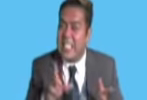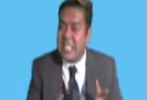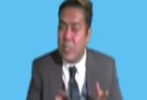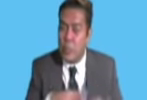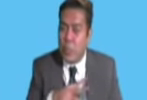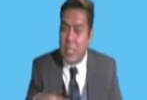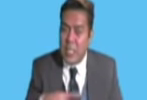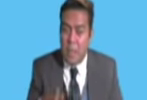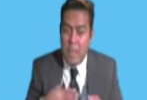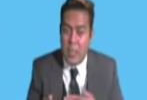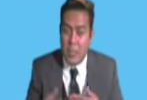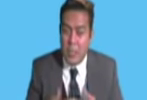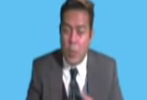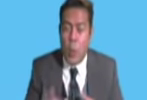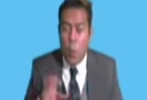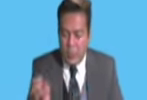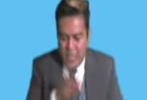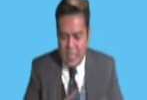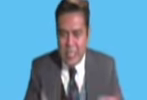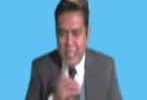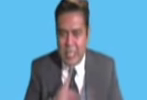disaster management was a disaster.